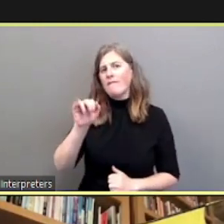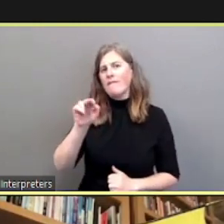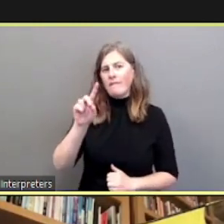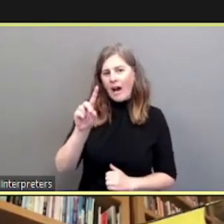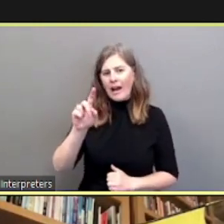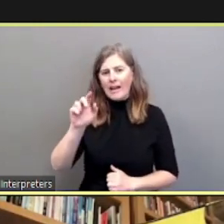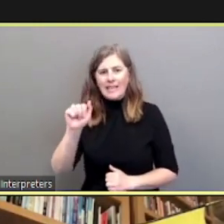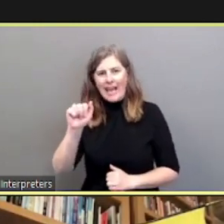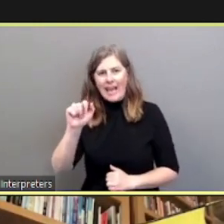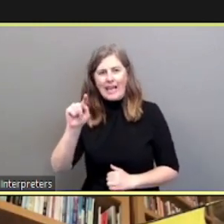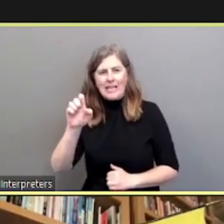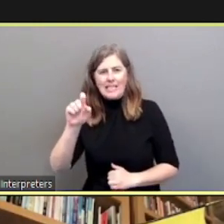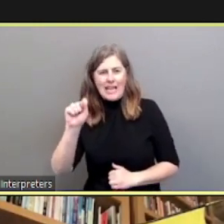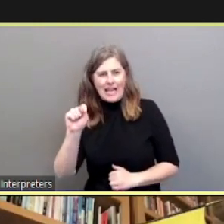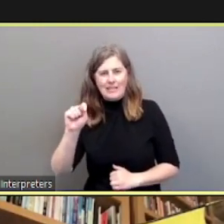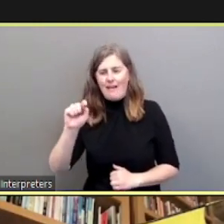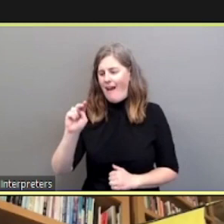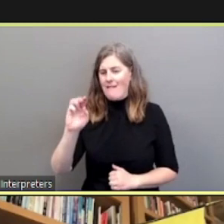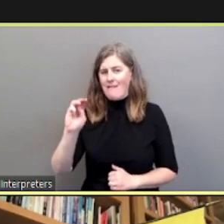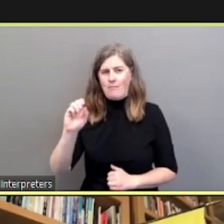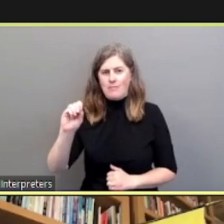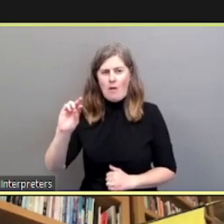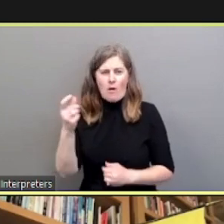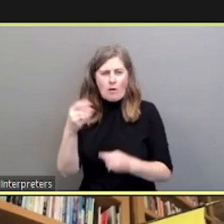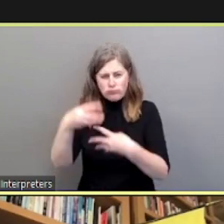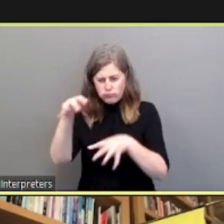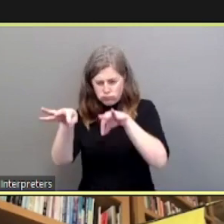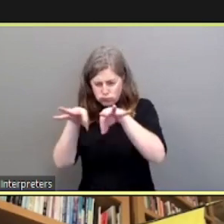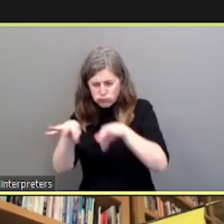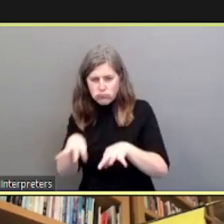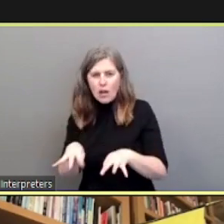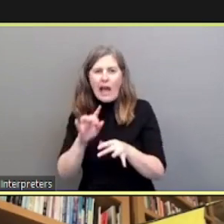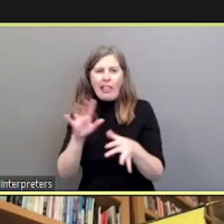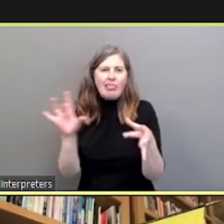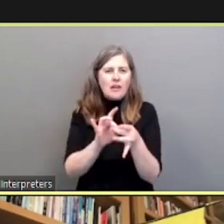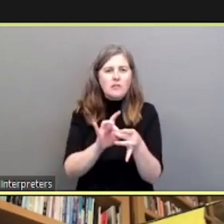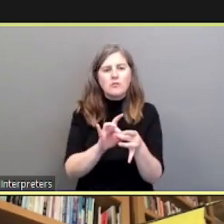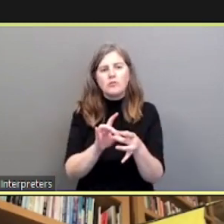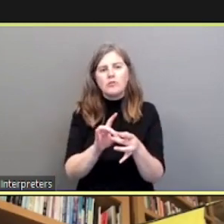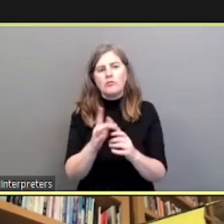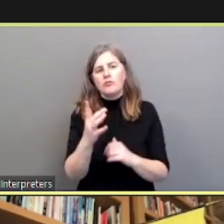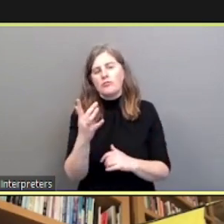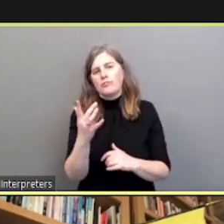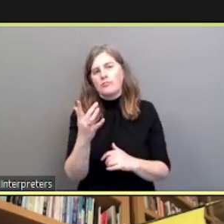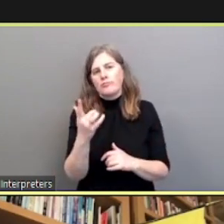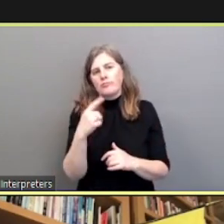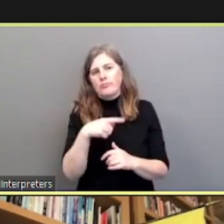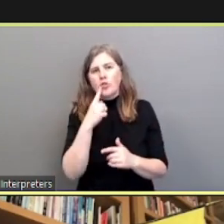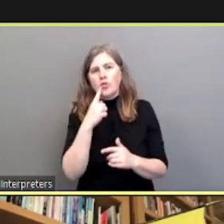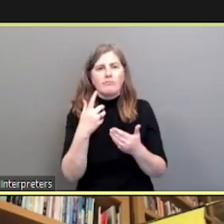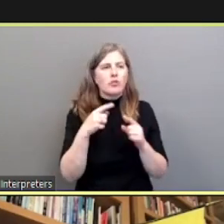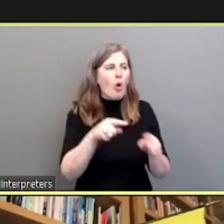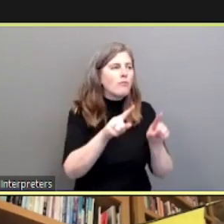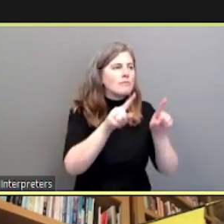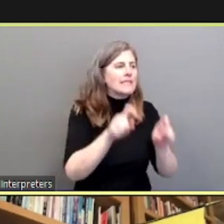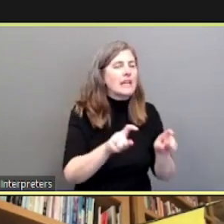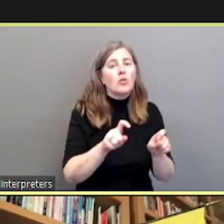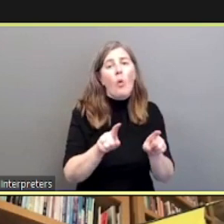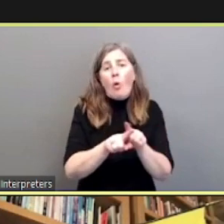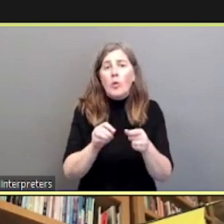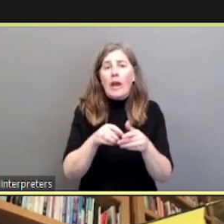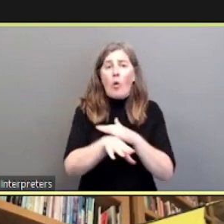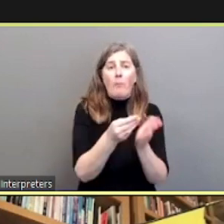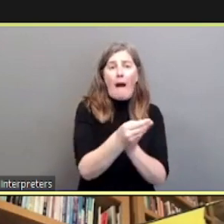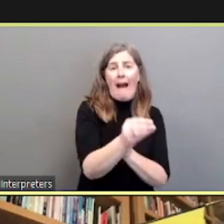findatestnm.org, it will walk you through the steps. Also gives you a link to Vault if you just want to collect the specimen in your own home.